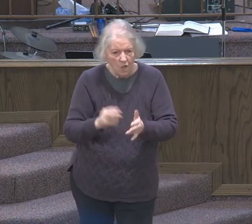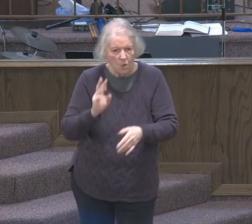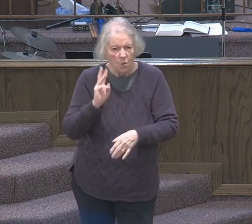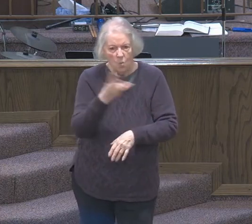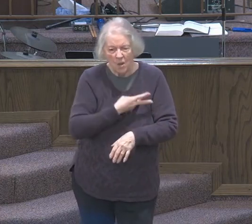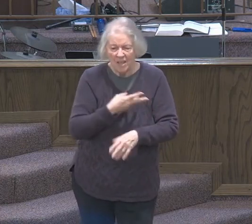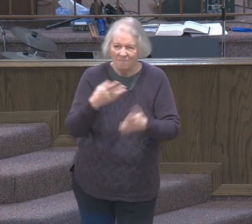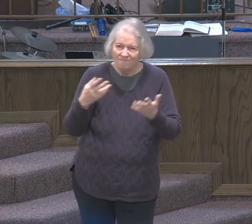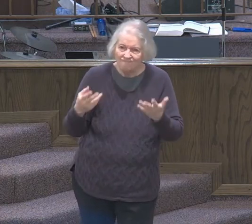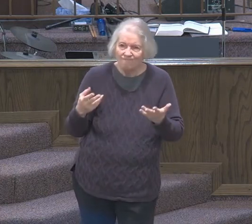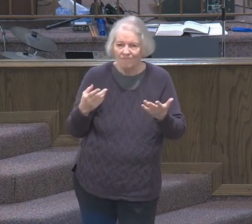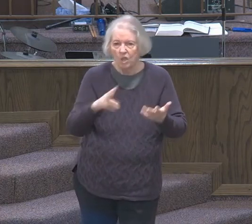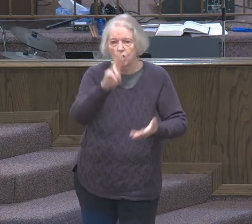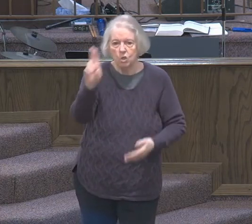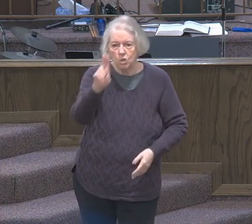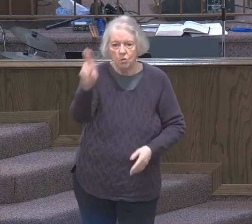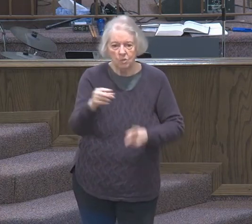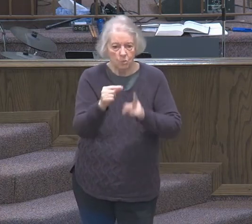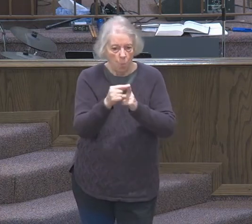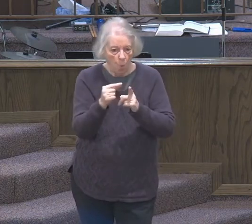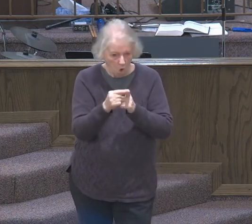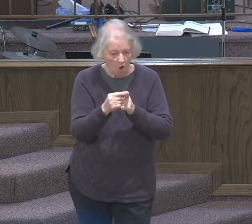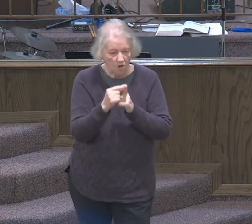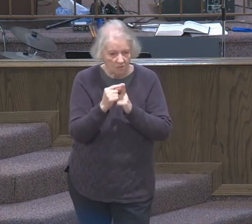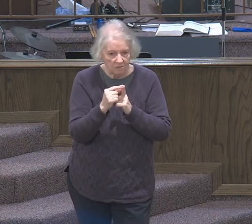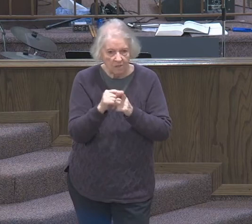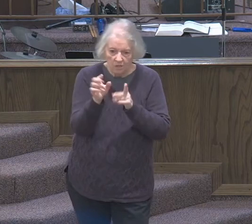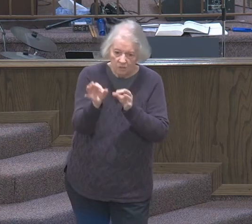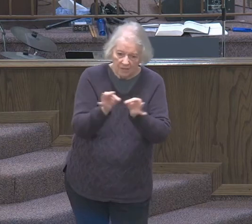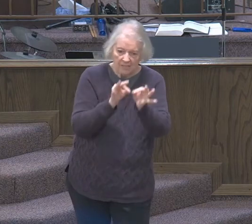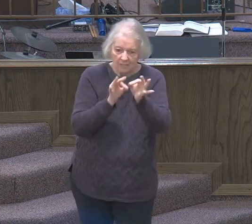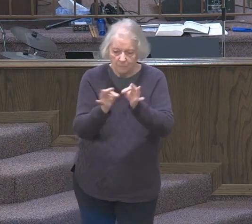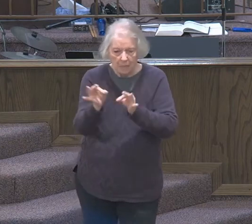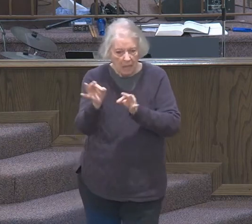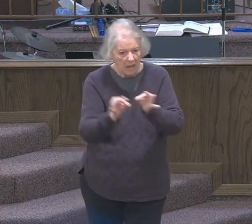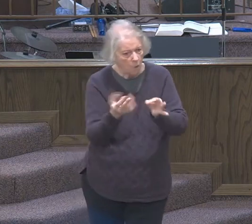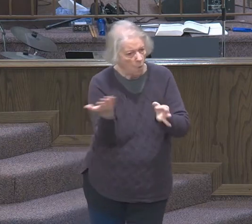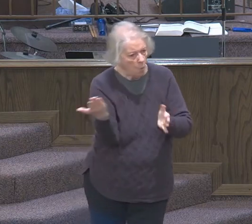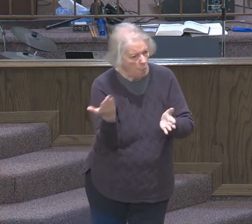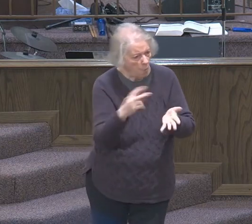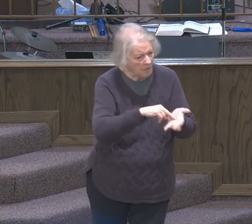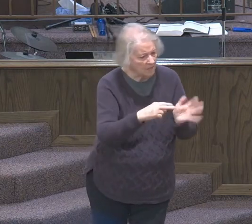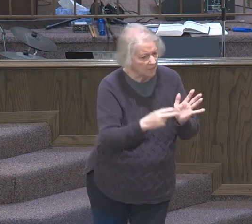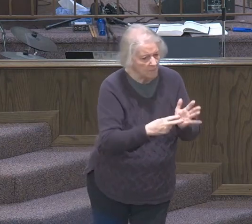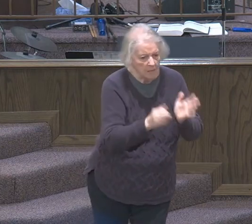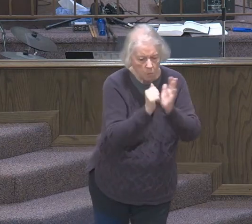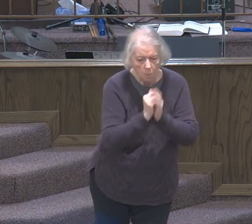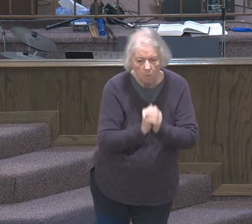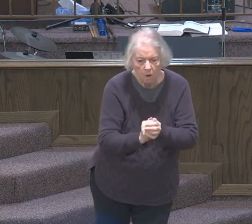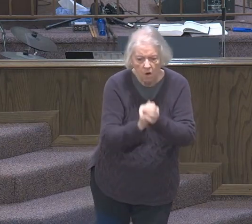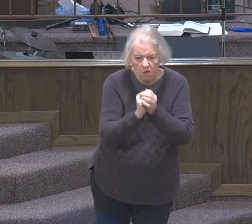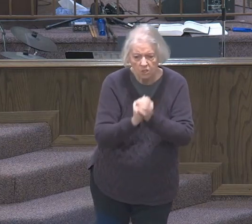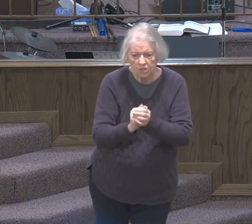worship using words of description. We don't necessarily define it as much as we describe it. And we